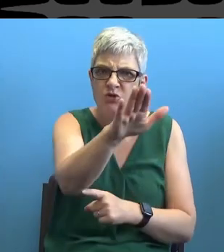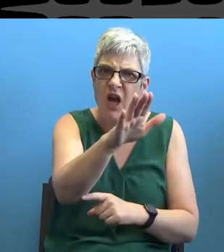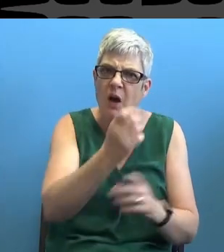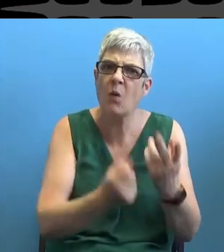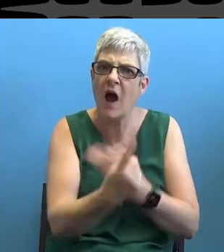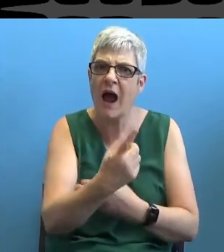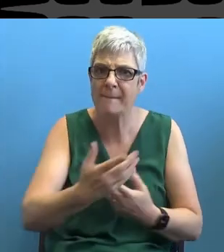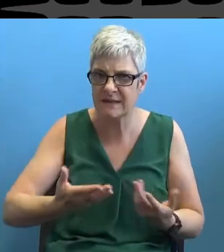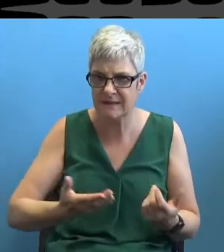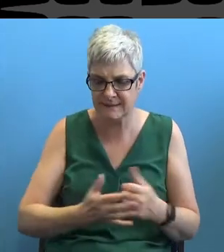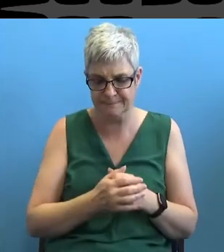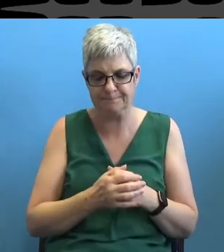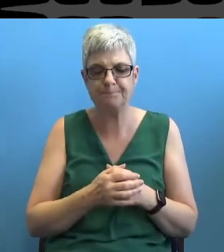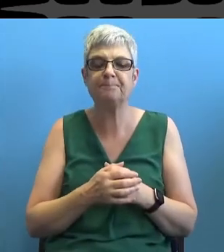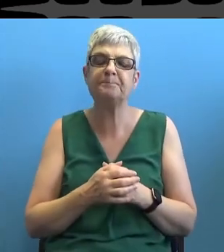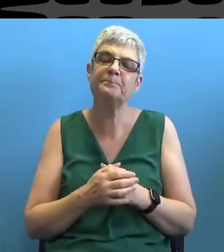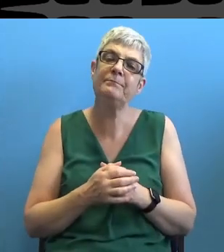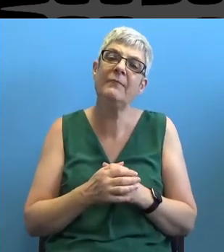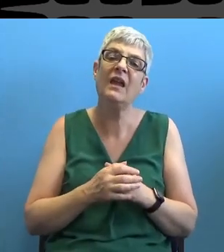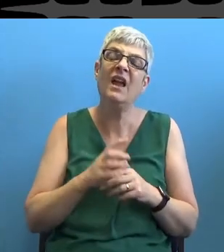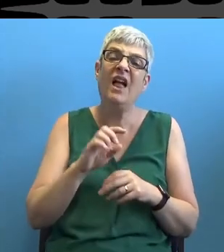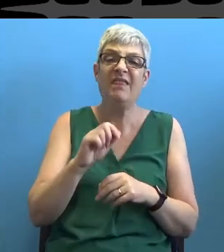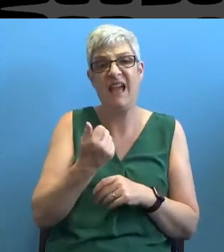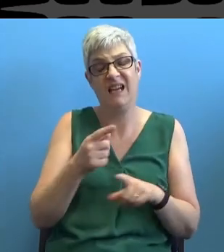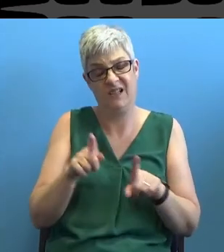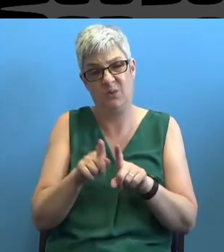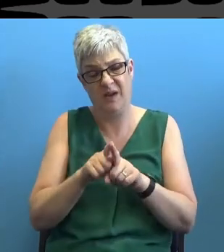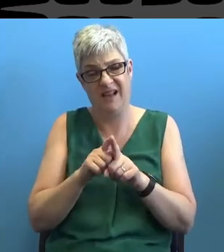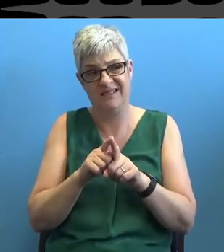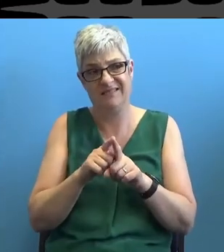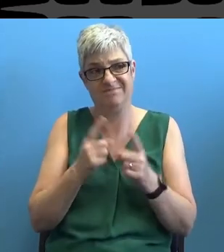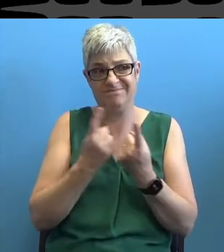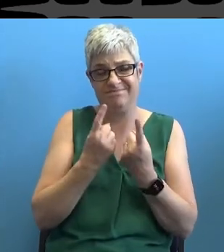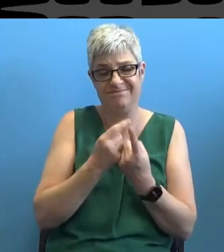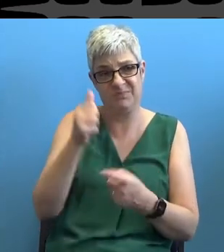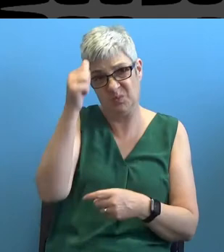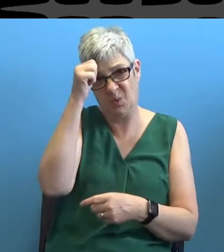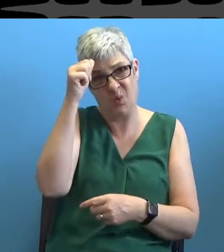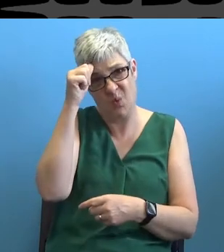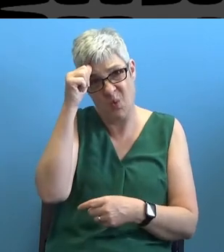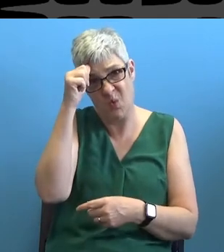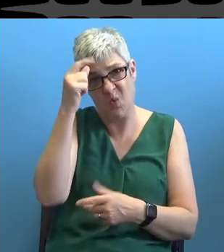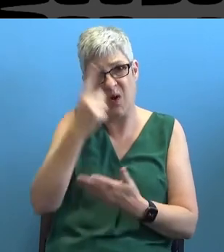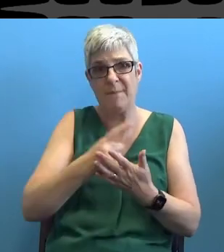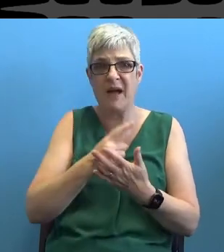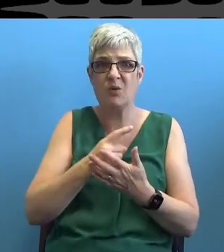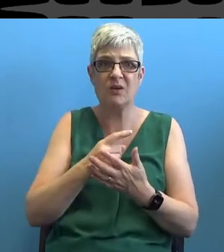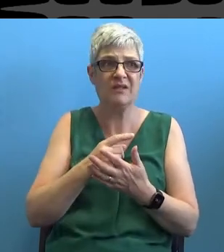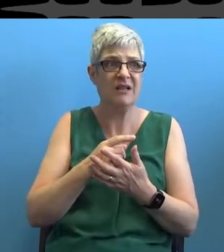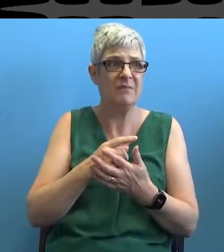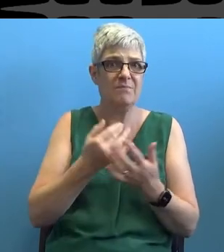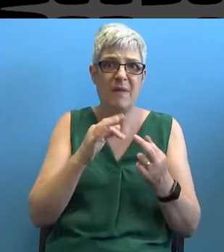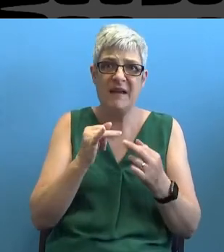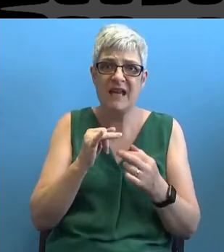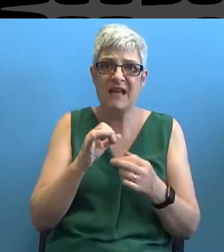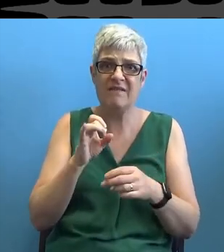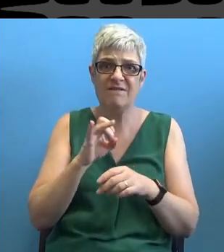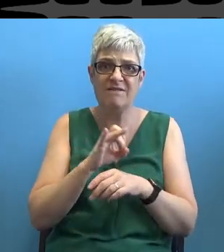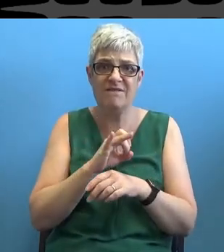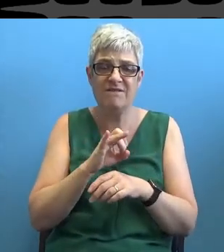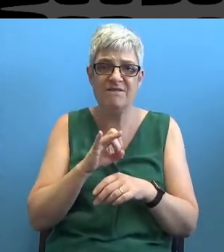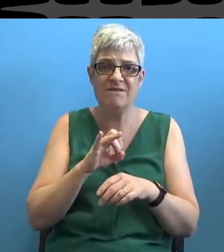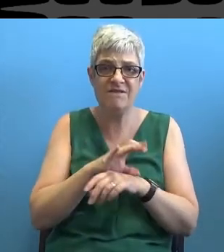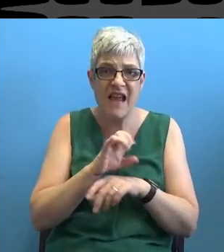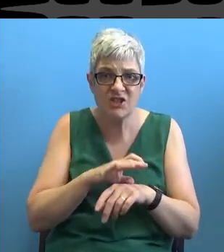And then there's the unknown about whether further waves of infection will come, or new or different kinds of